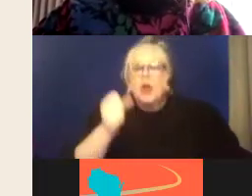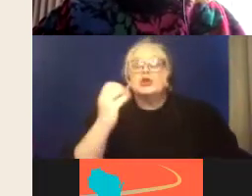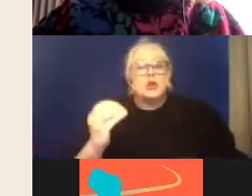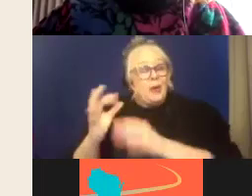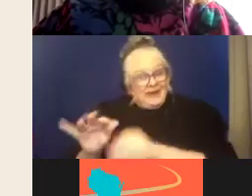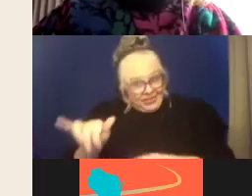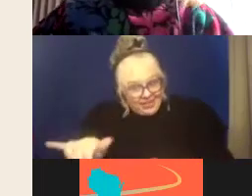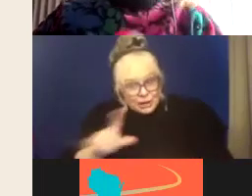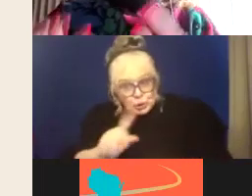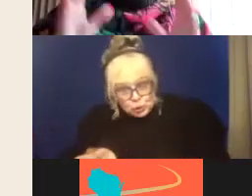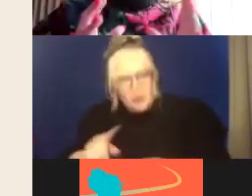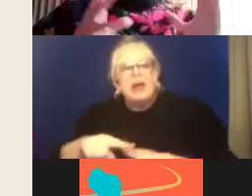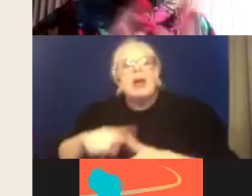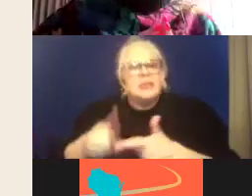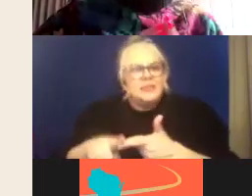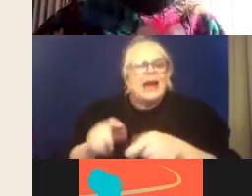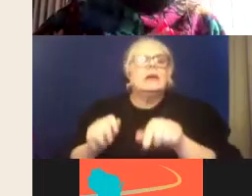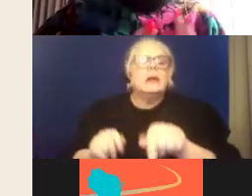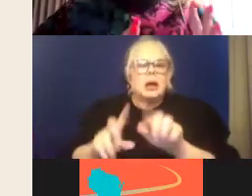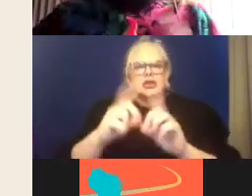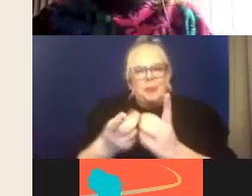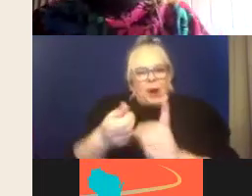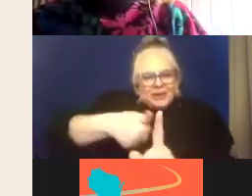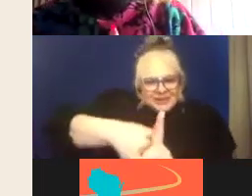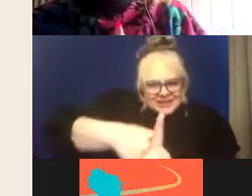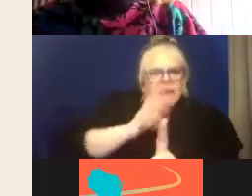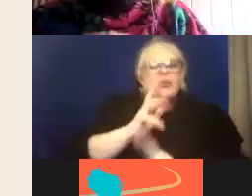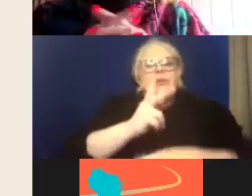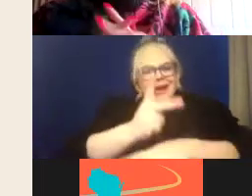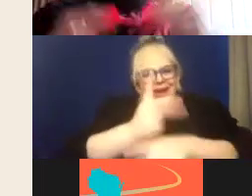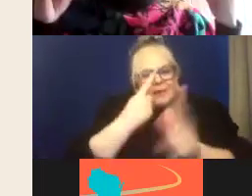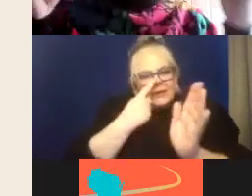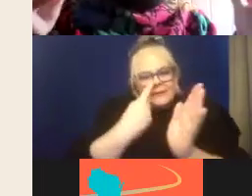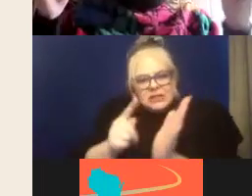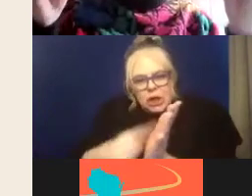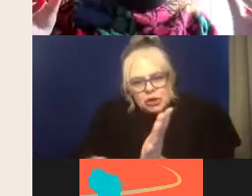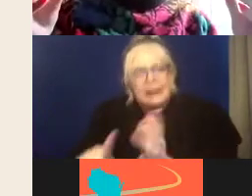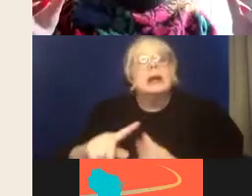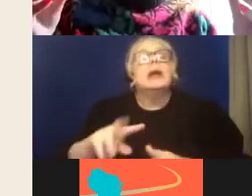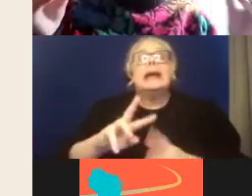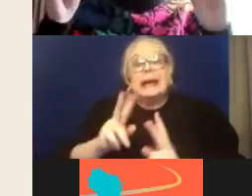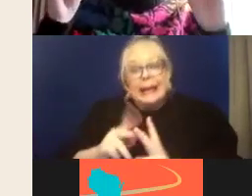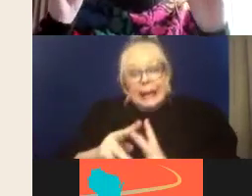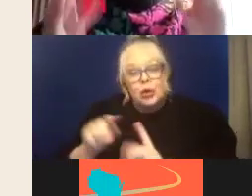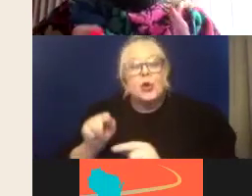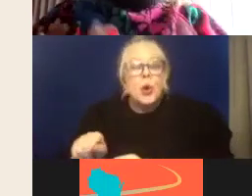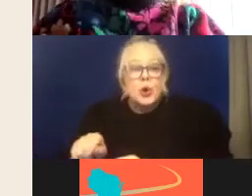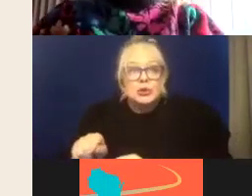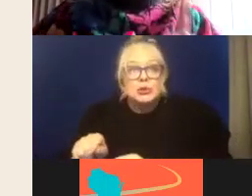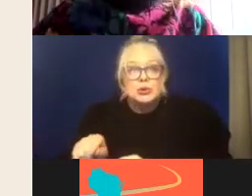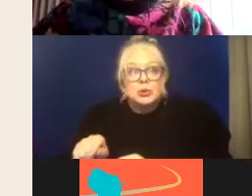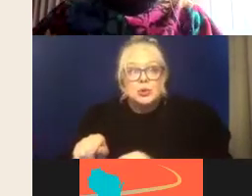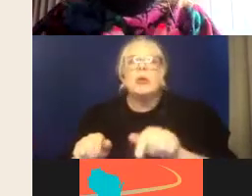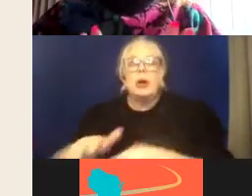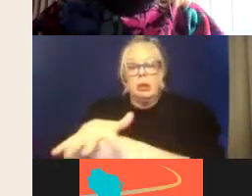themselves. So it either goes to a specialized person at your local law enforcement or it goes to someone at the state that's specialized, as long as